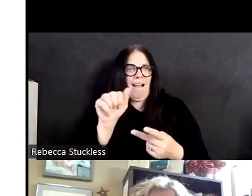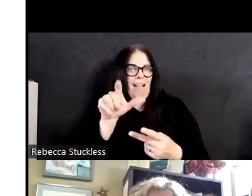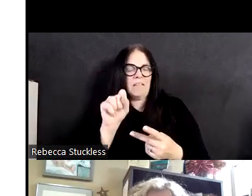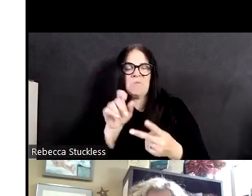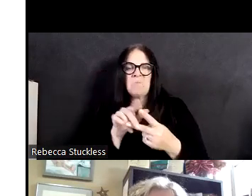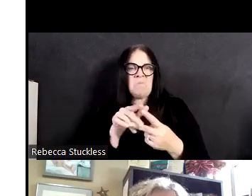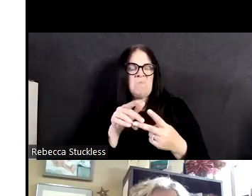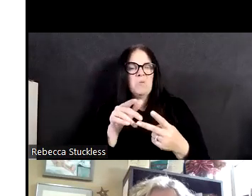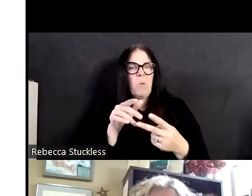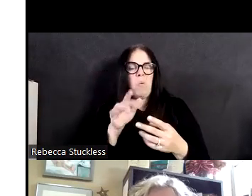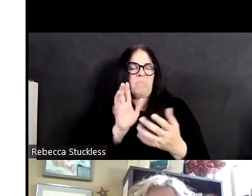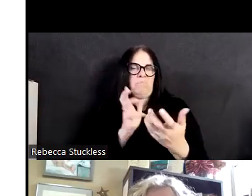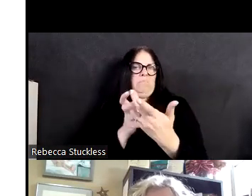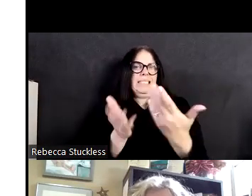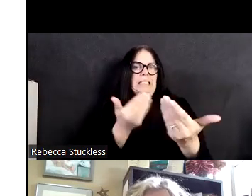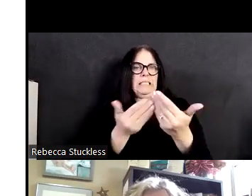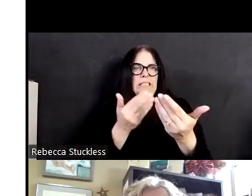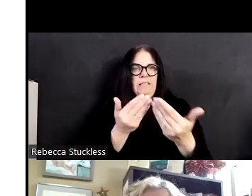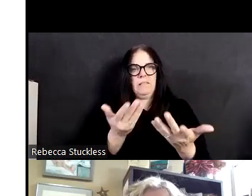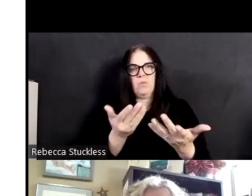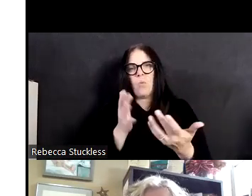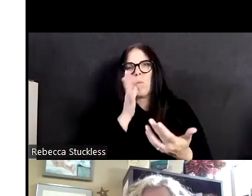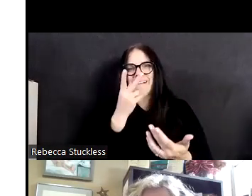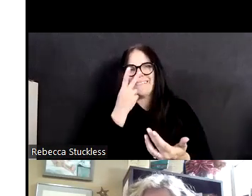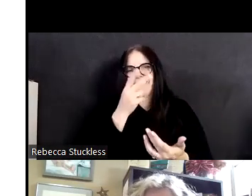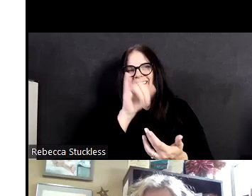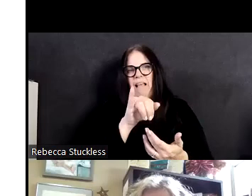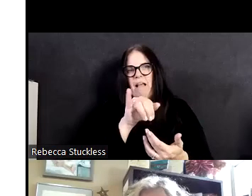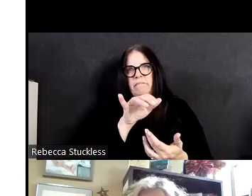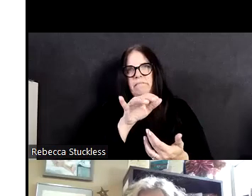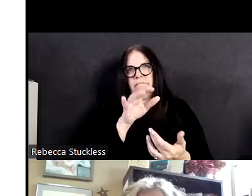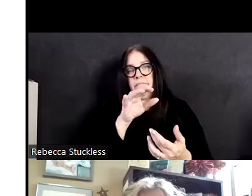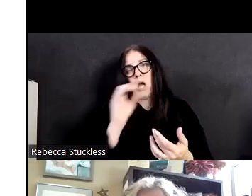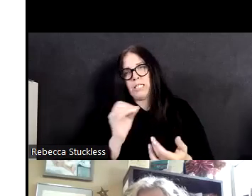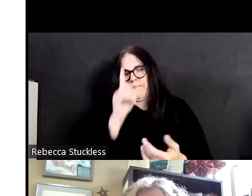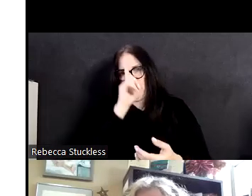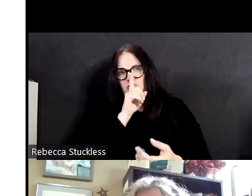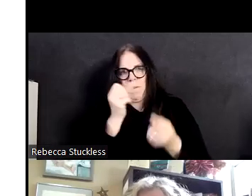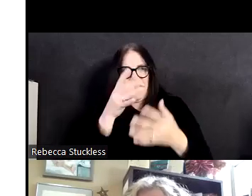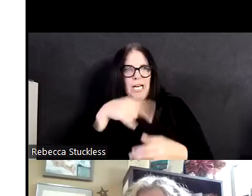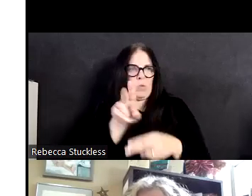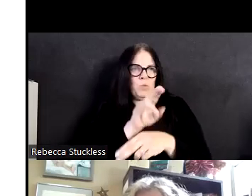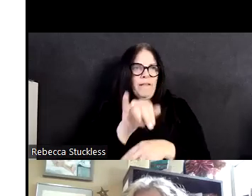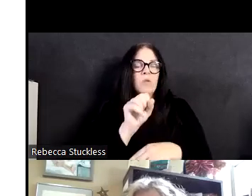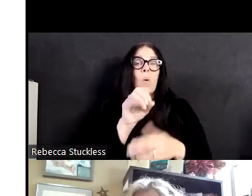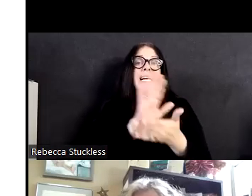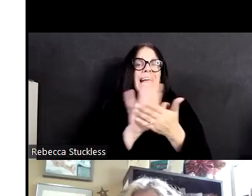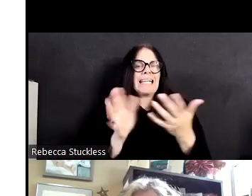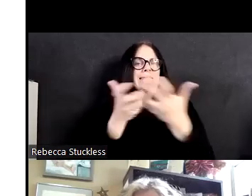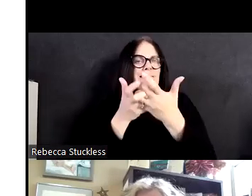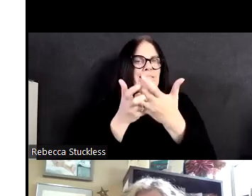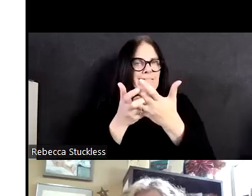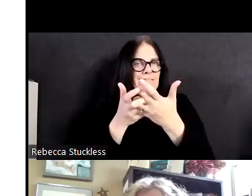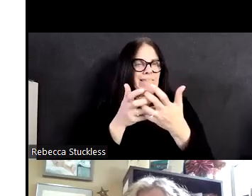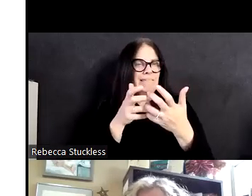in literacy programs throughout Ontario. But the alignment is quite nice because it makes